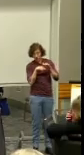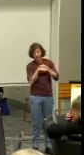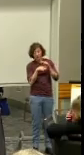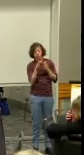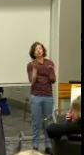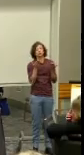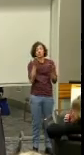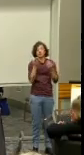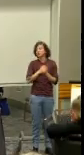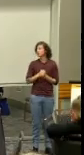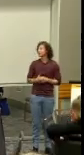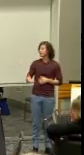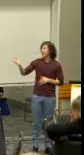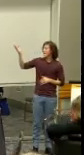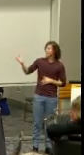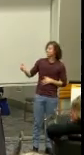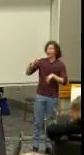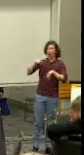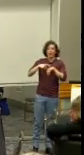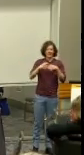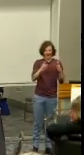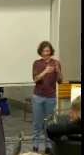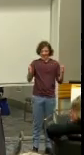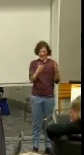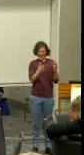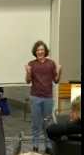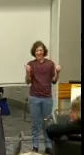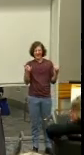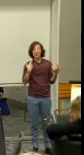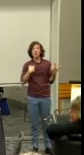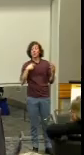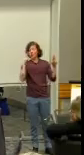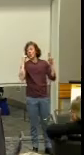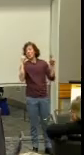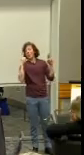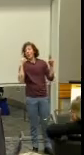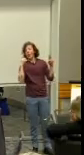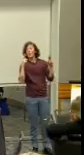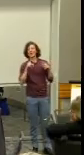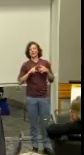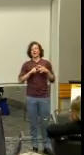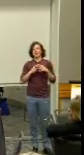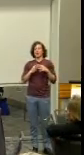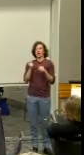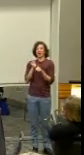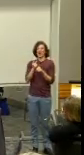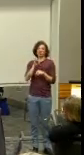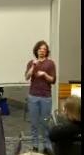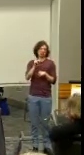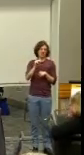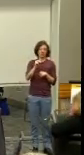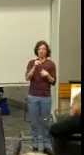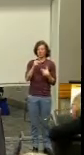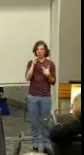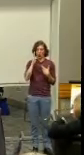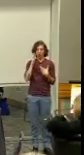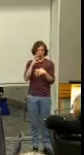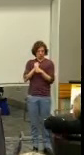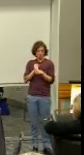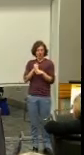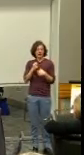at the moment. We're hopeful for acquisition at the beginning of next year. I think like at the beginning of this year I was thinking around